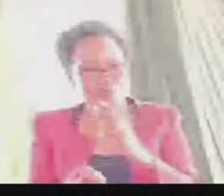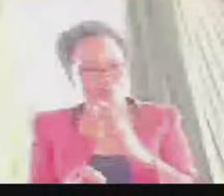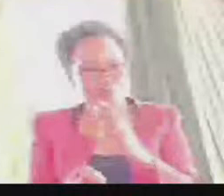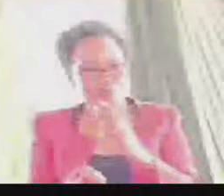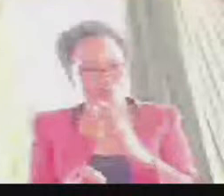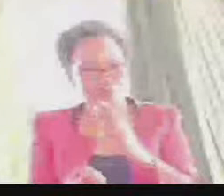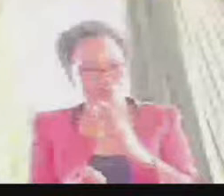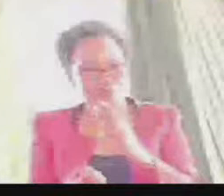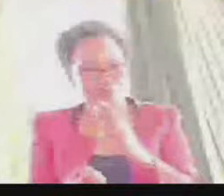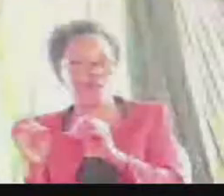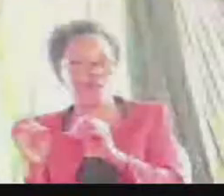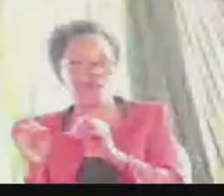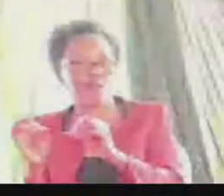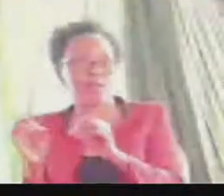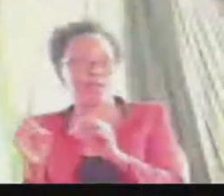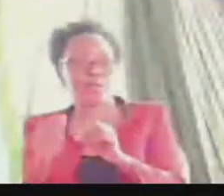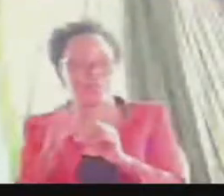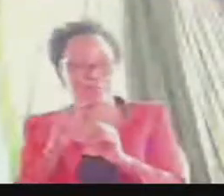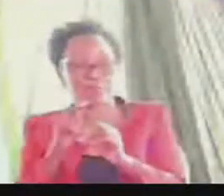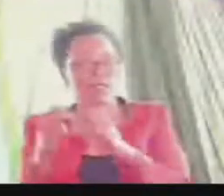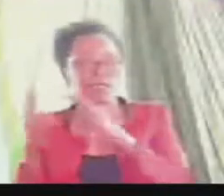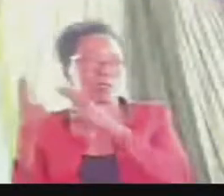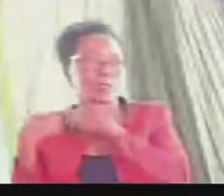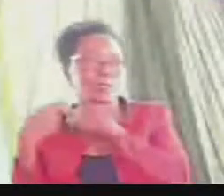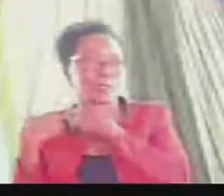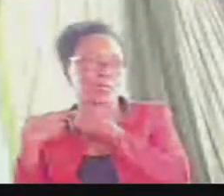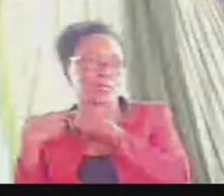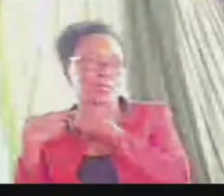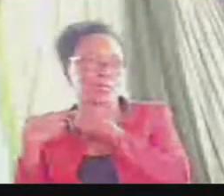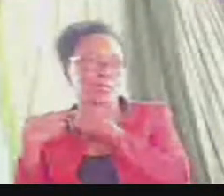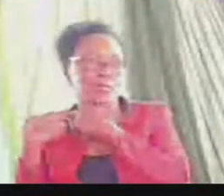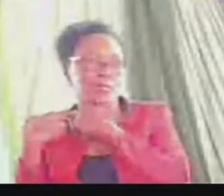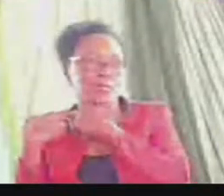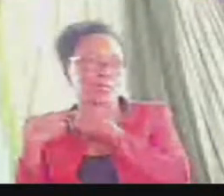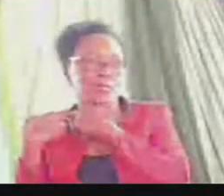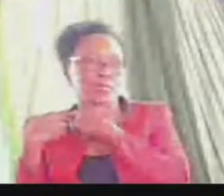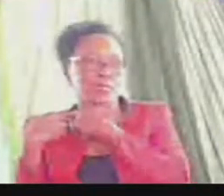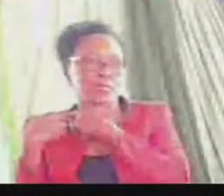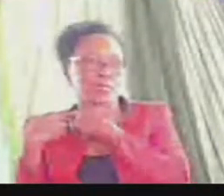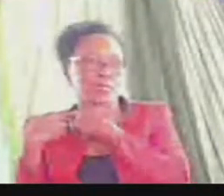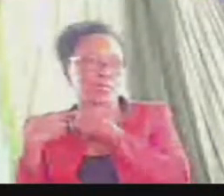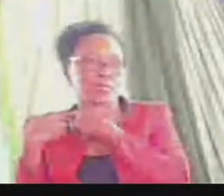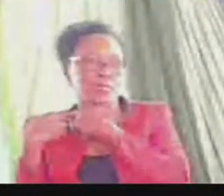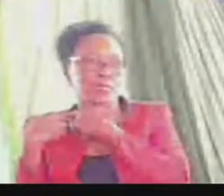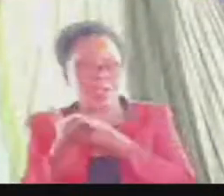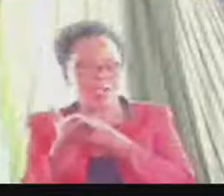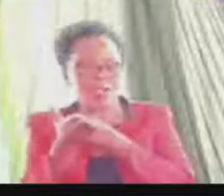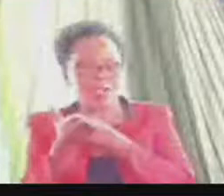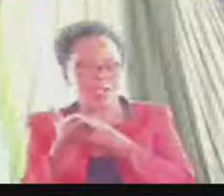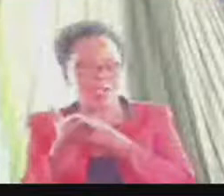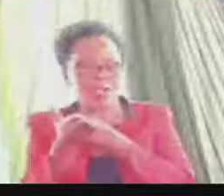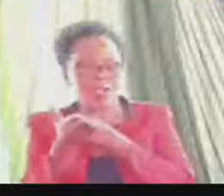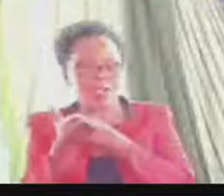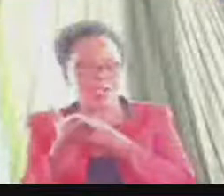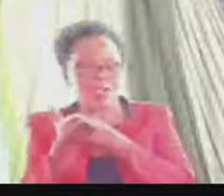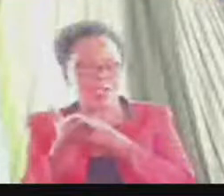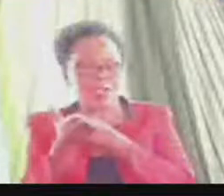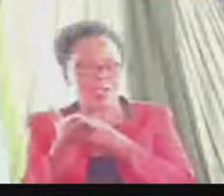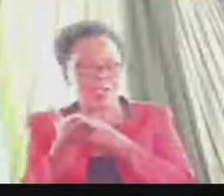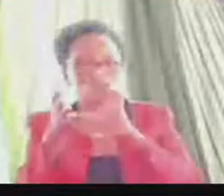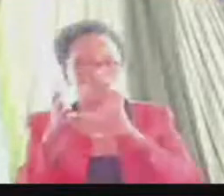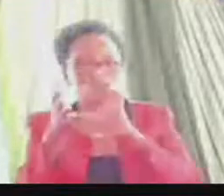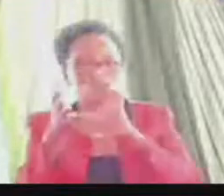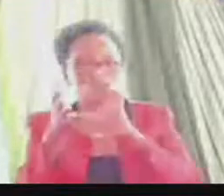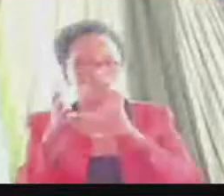overreach. It's a responsibility, because the judiciary is there to interpret the law. But there is that need